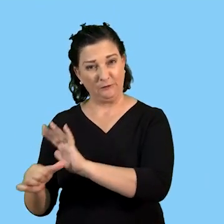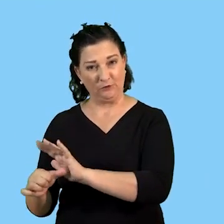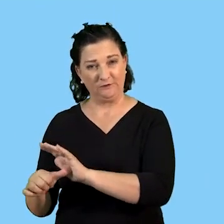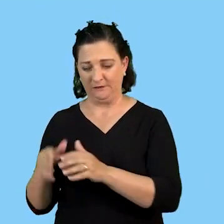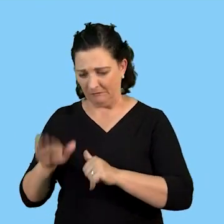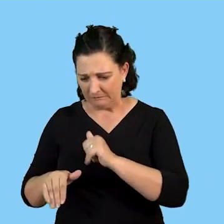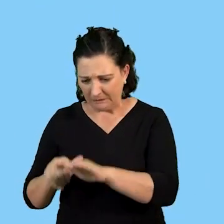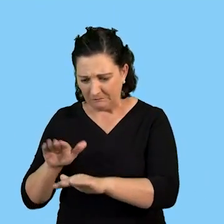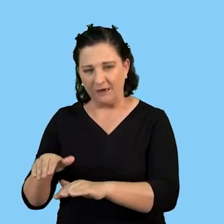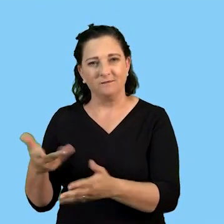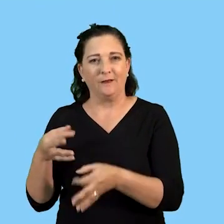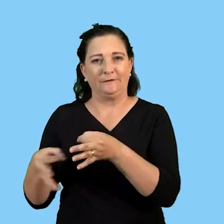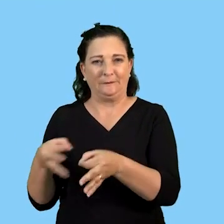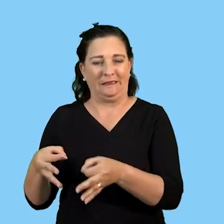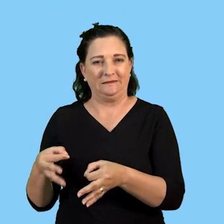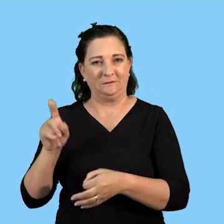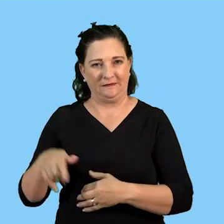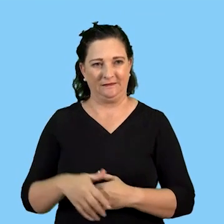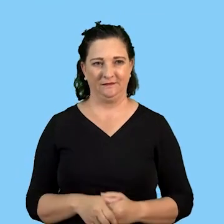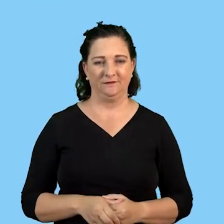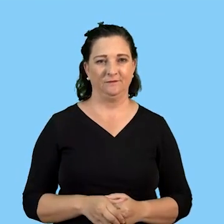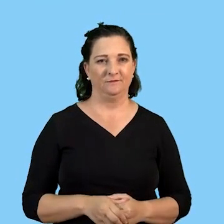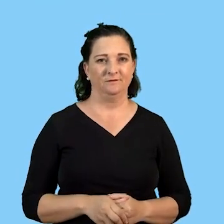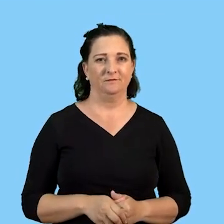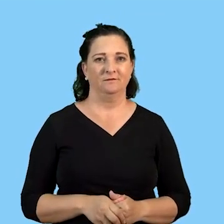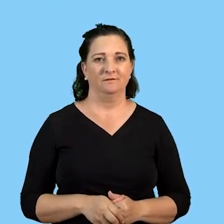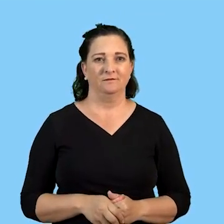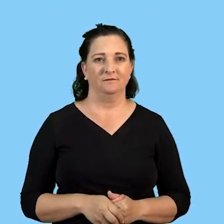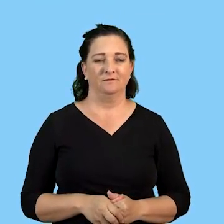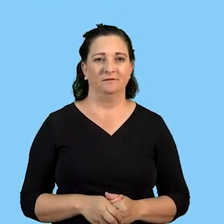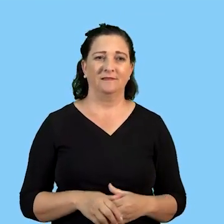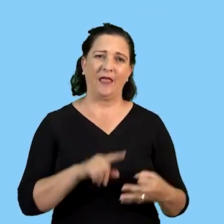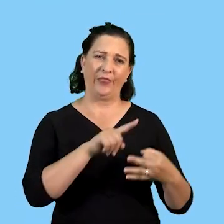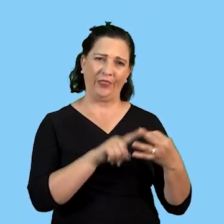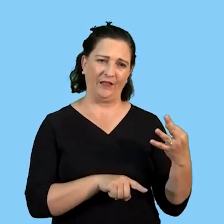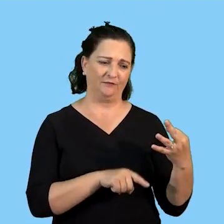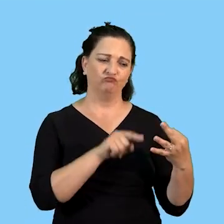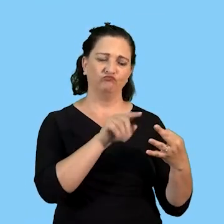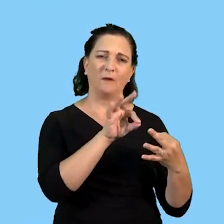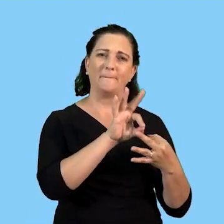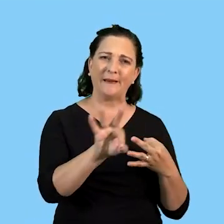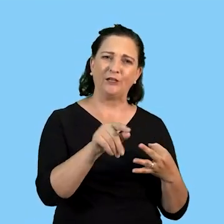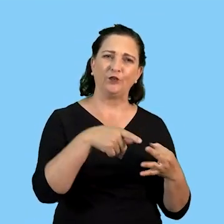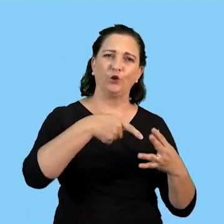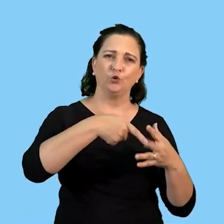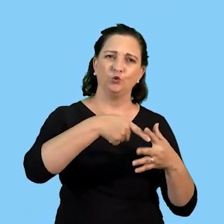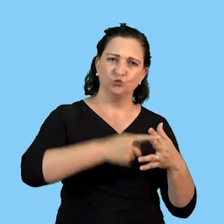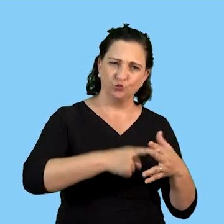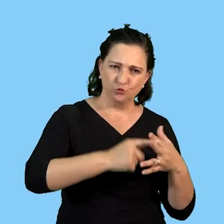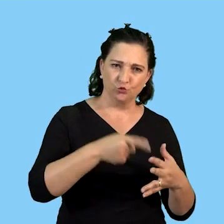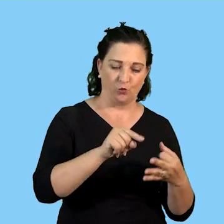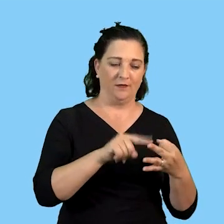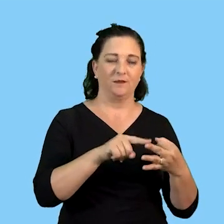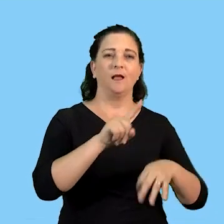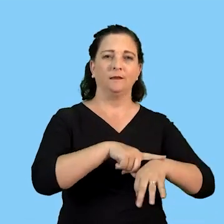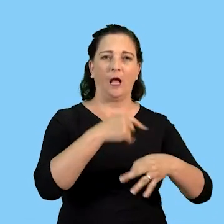the project planning steps. You must be able to discuss the importance of the 3 planning tools,